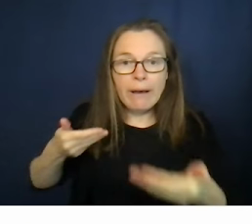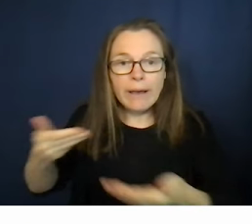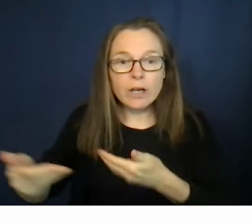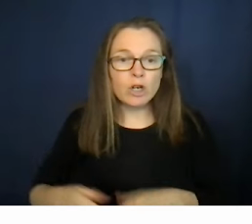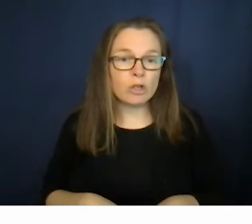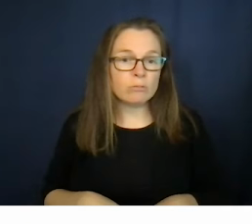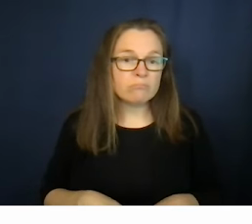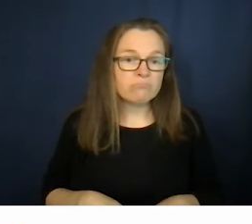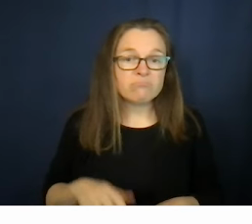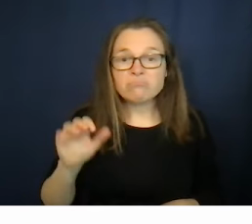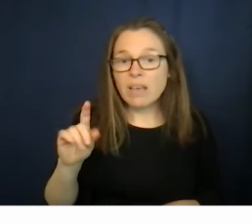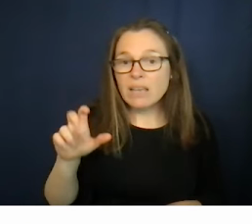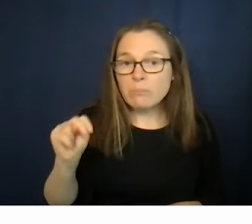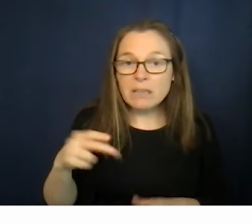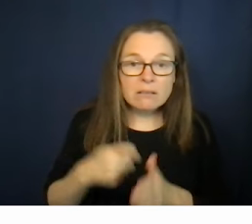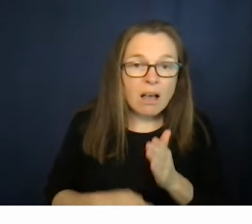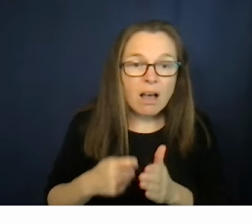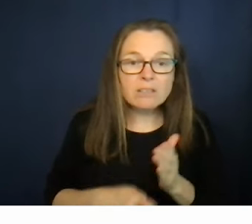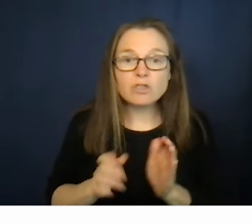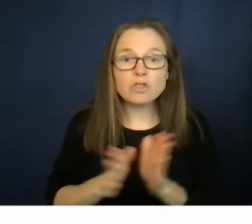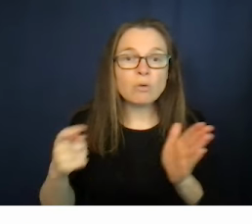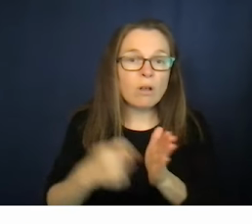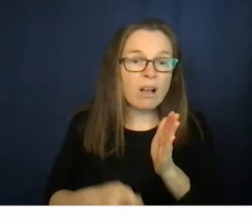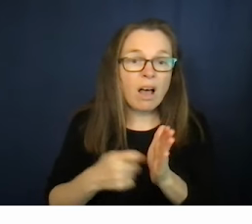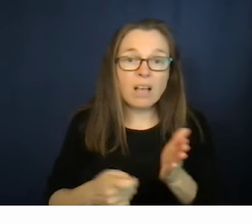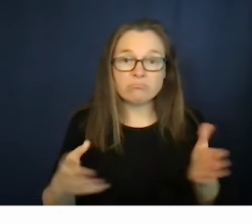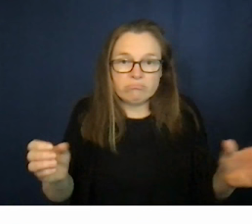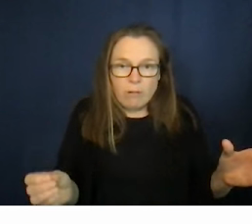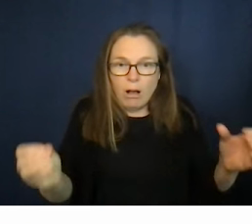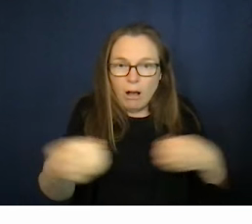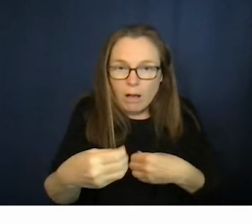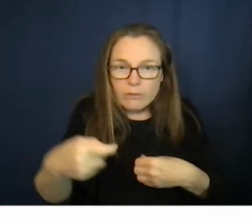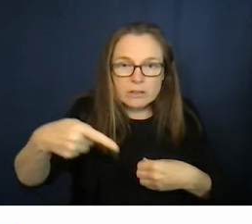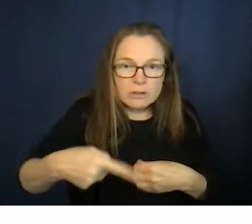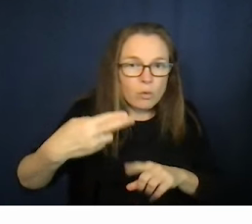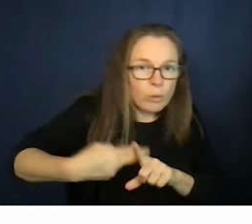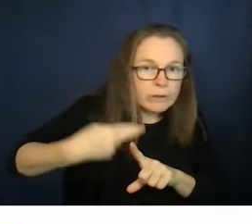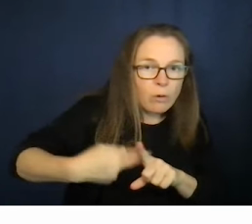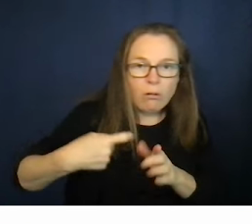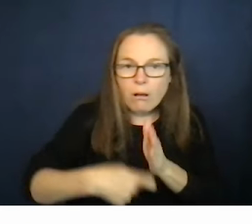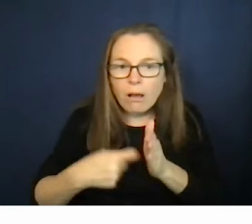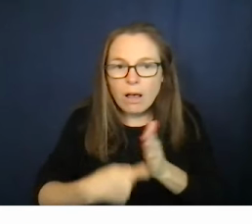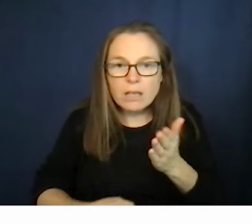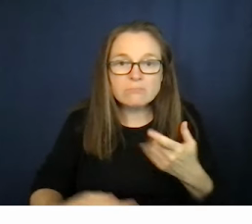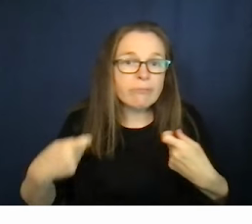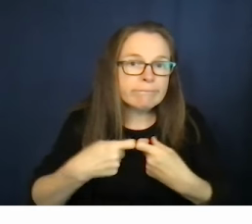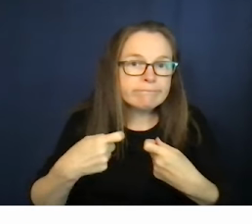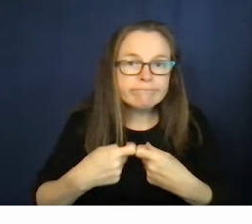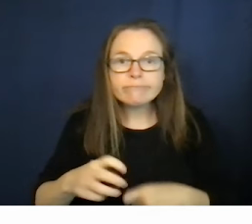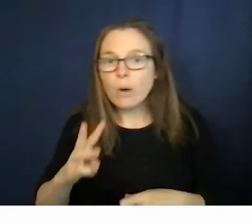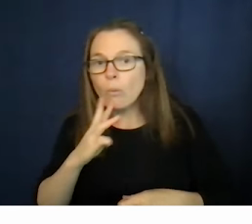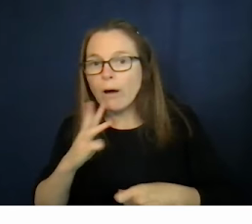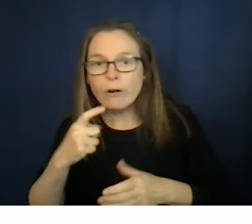general and administrative expenses may include space or office rental space, utilities,